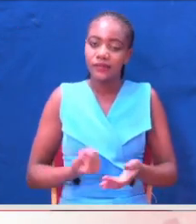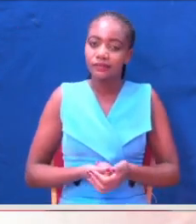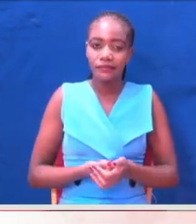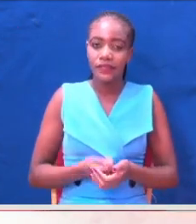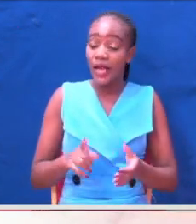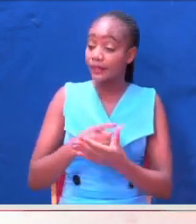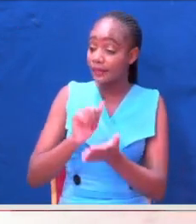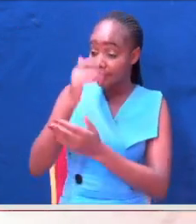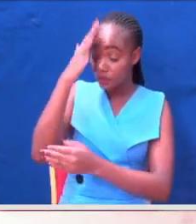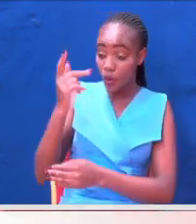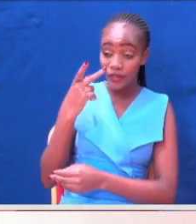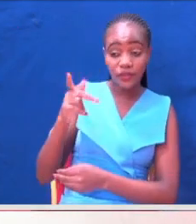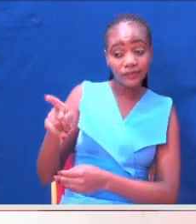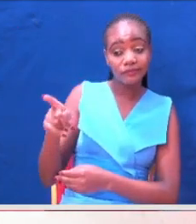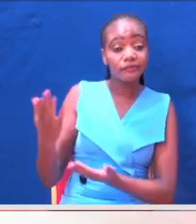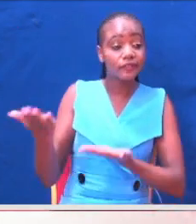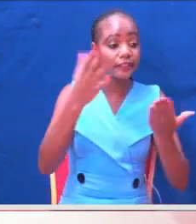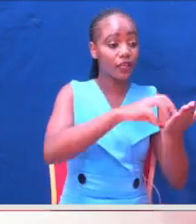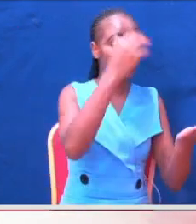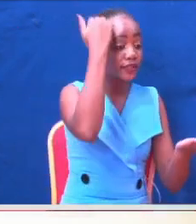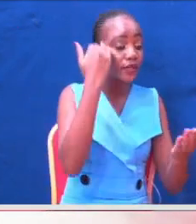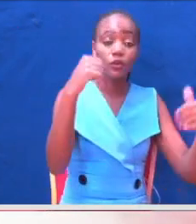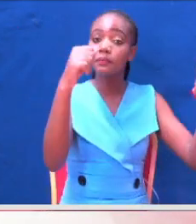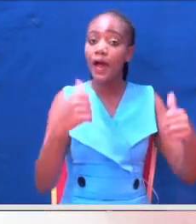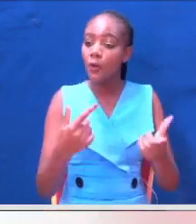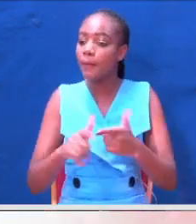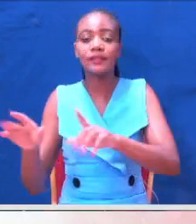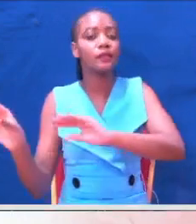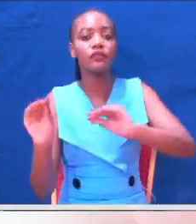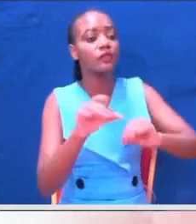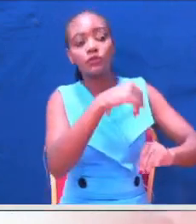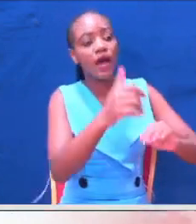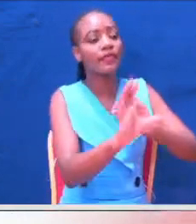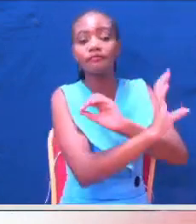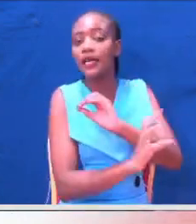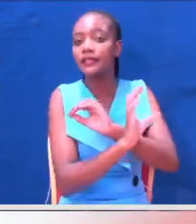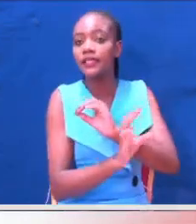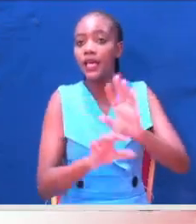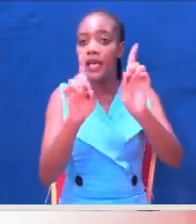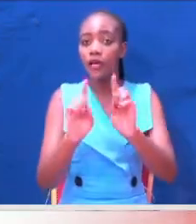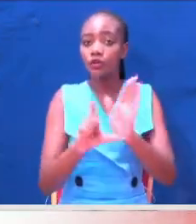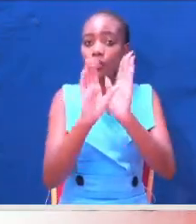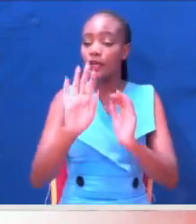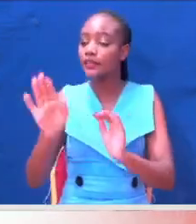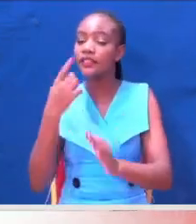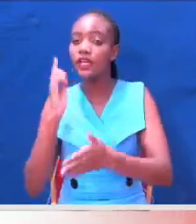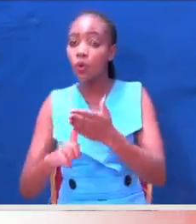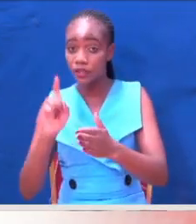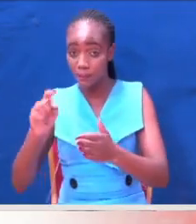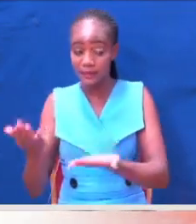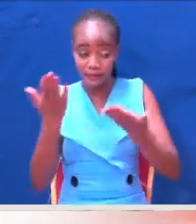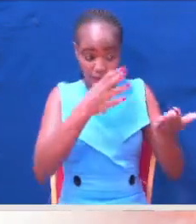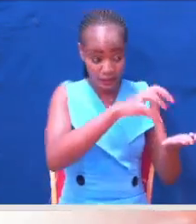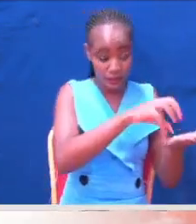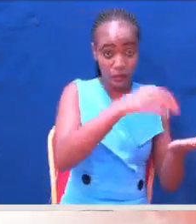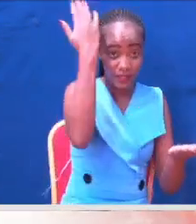ndio mnaona sasa wameshindwa kumleta kotini, imebidi wa mdeport. Aydin's lawyers had vowed to move to court to challenge his